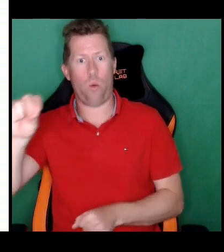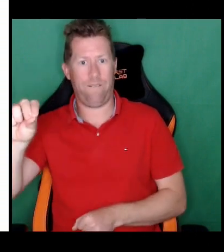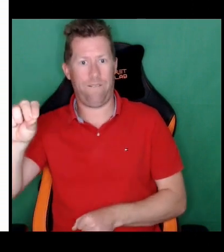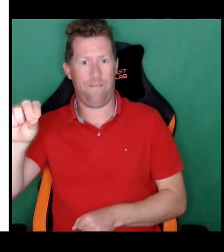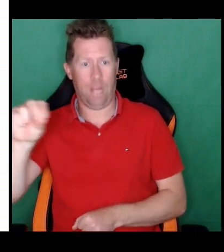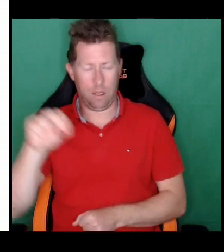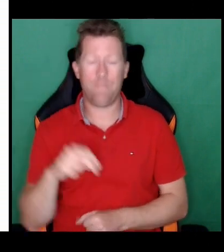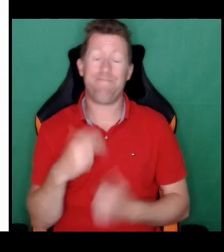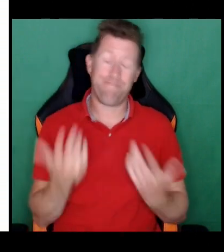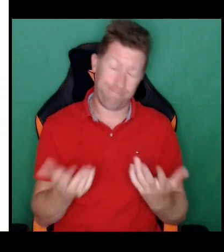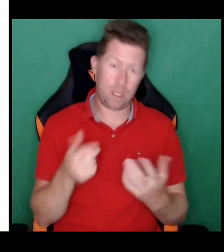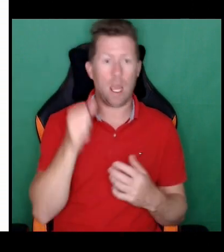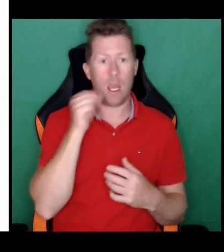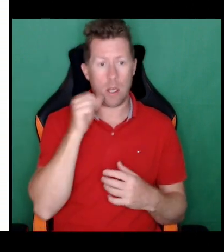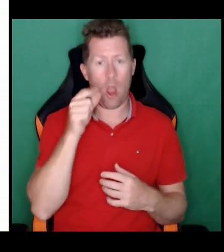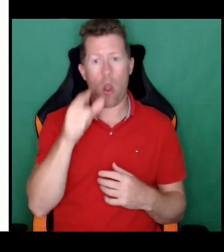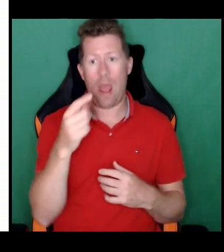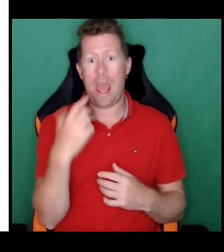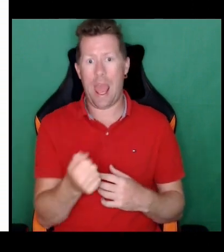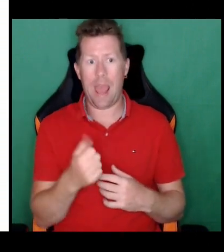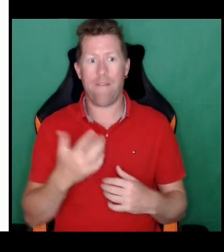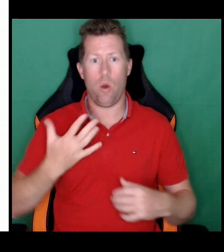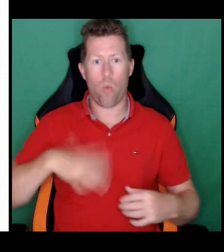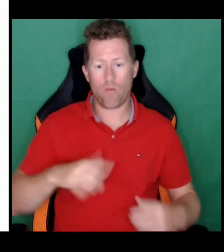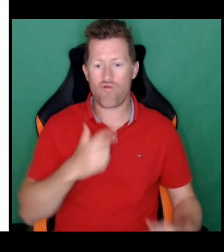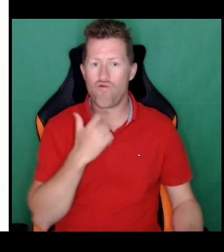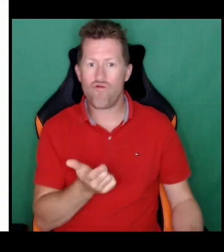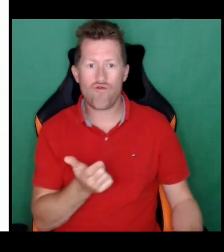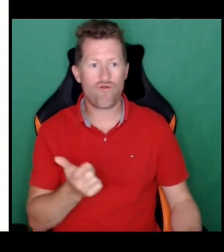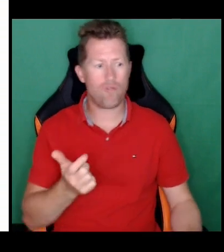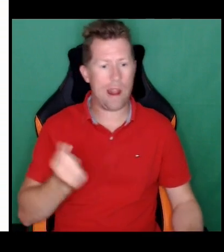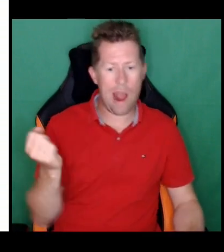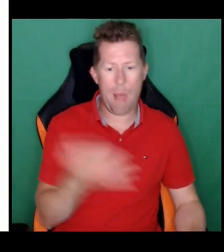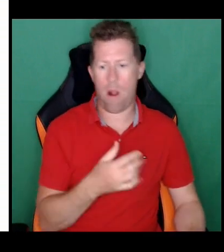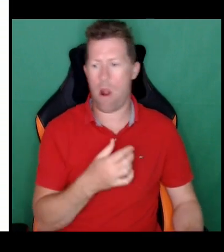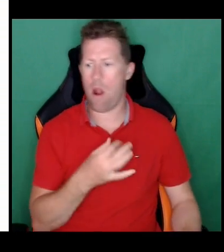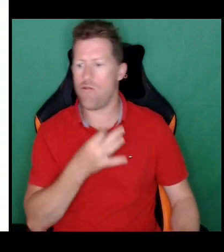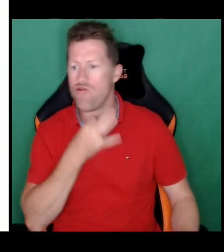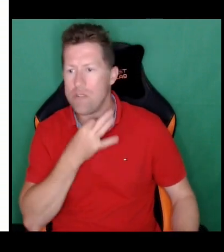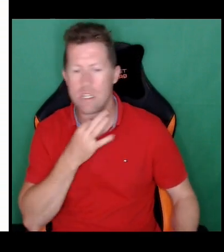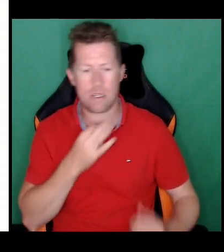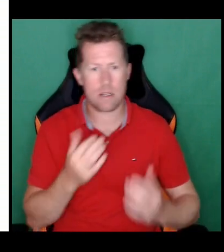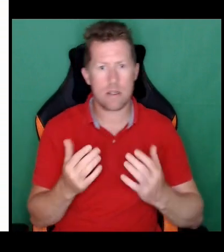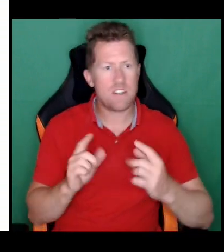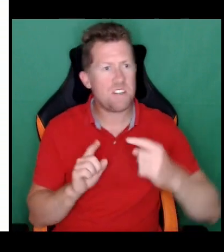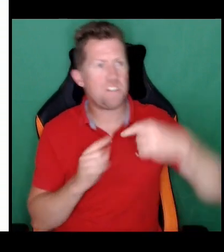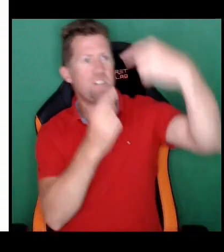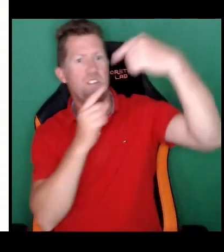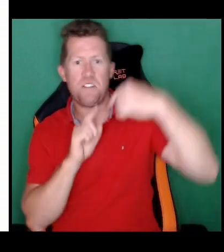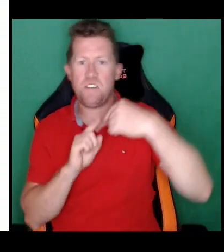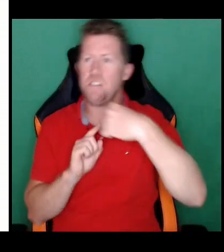Not surprisingly, they have an appetite for taking risks. They do like to challenge authority. They have